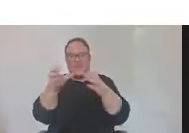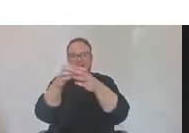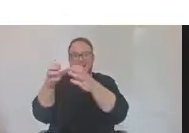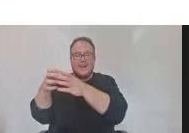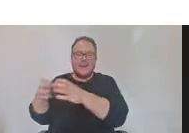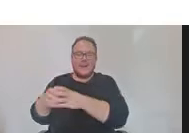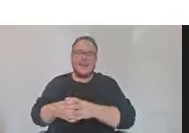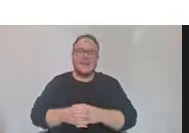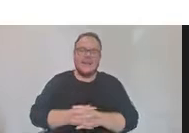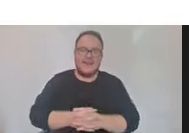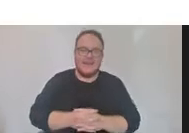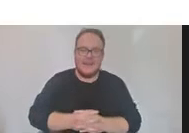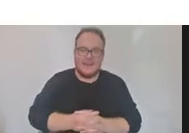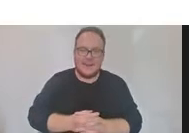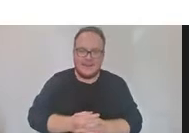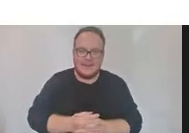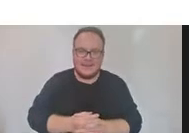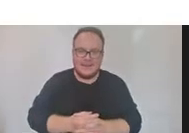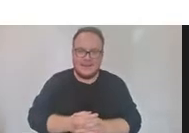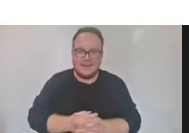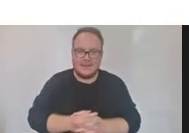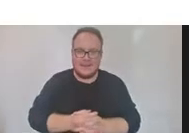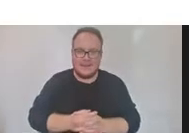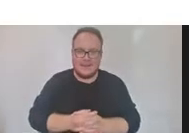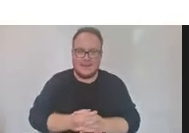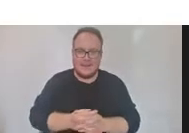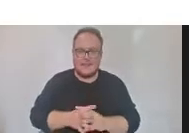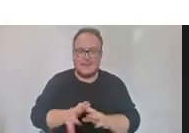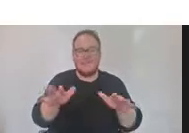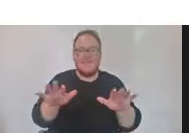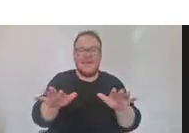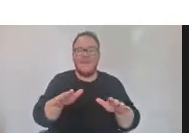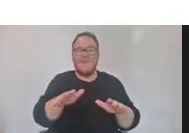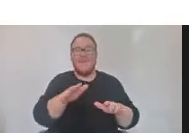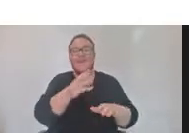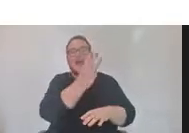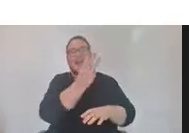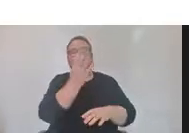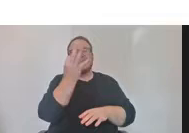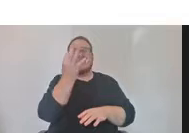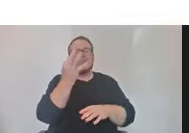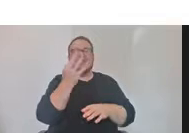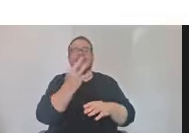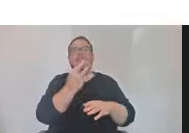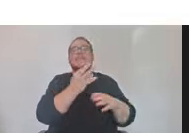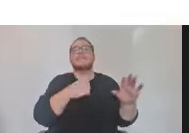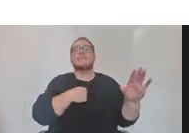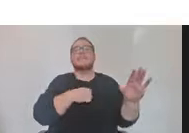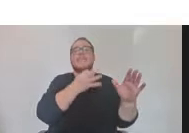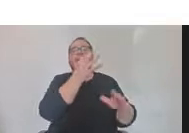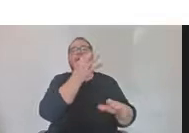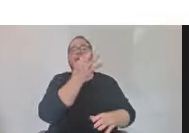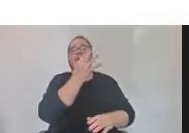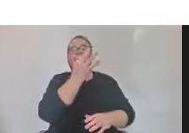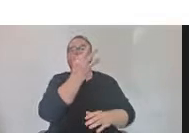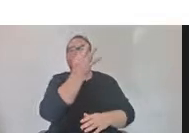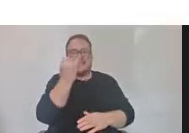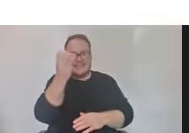our CCGs. We've also had about 86% uptake for 2 doses across our learning disability